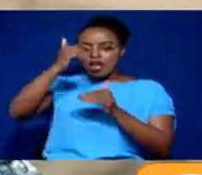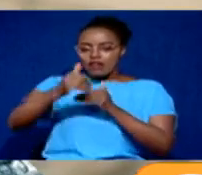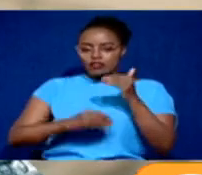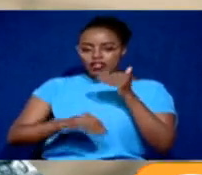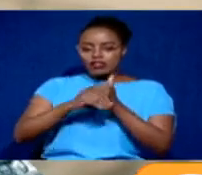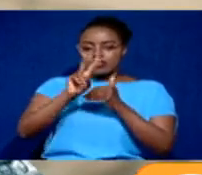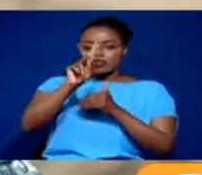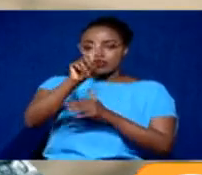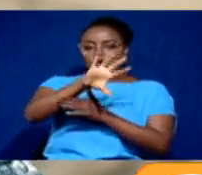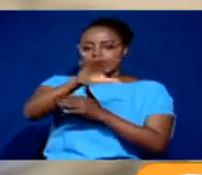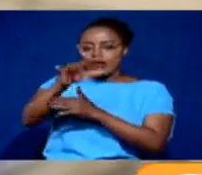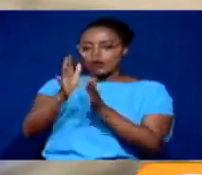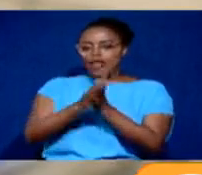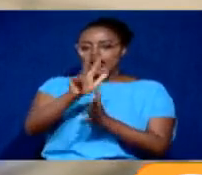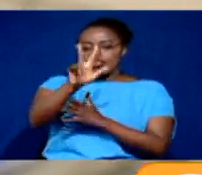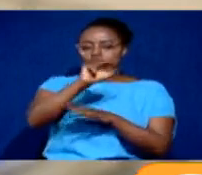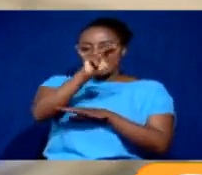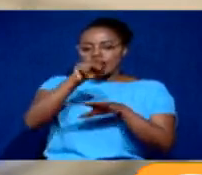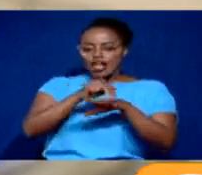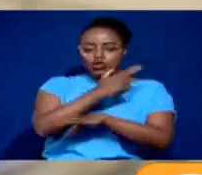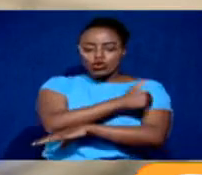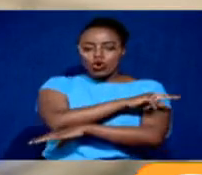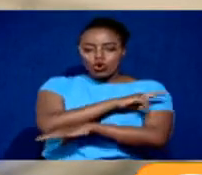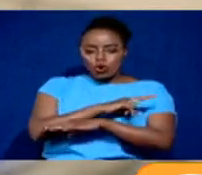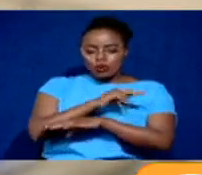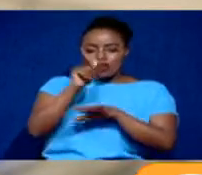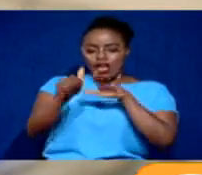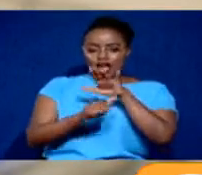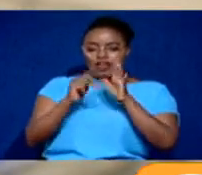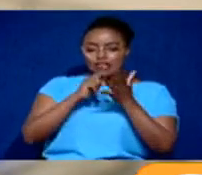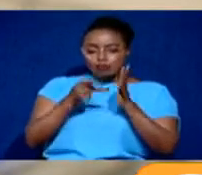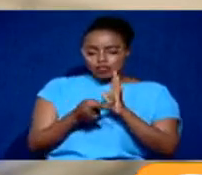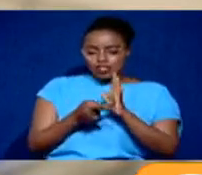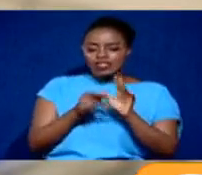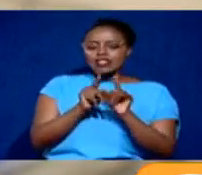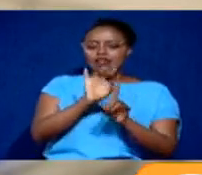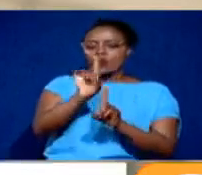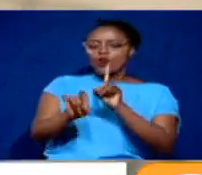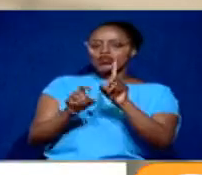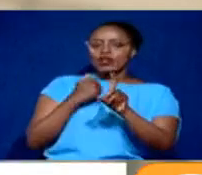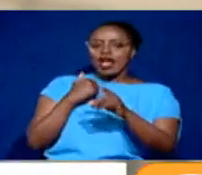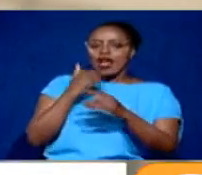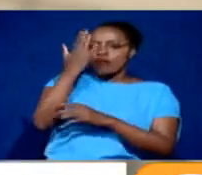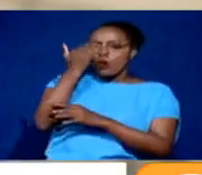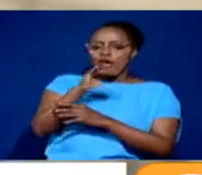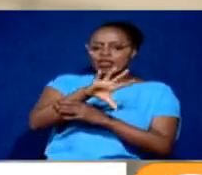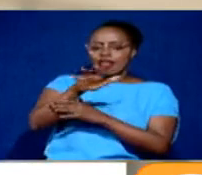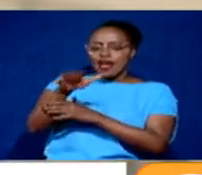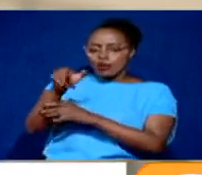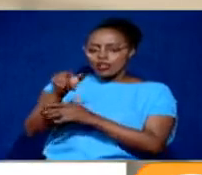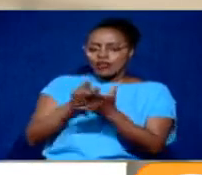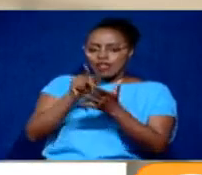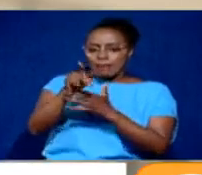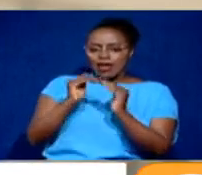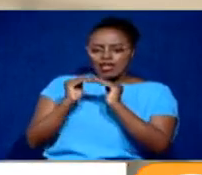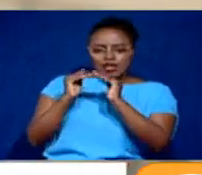of 21 counties and three national hospitals under the project. There were questions as to why counties paid